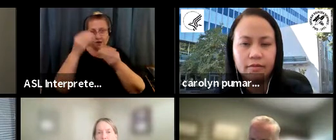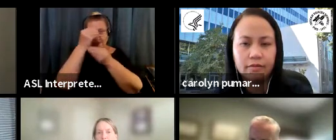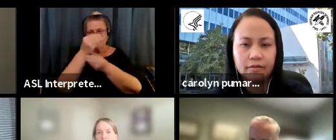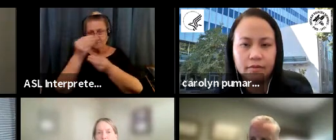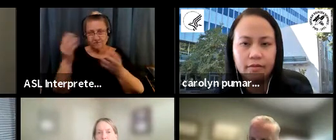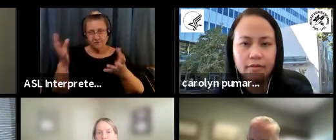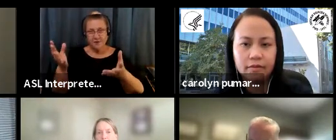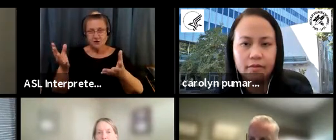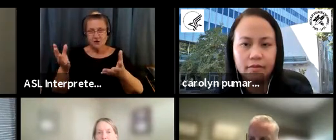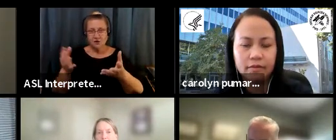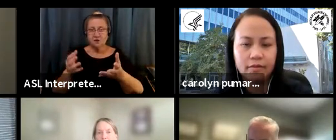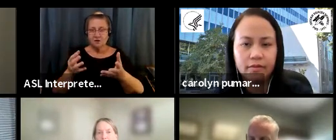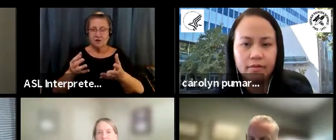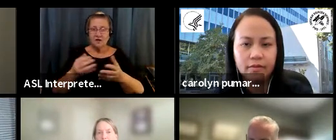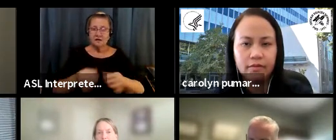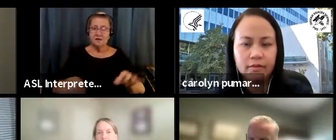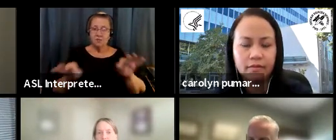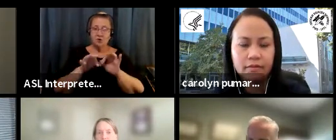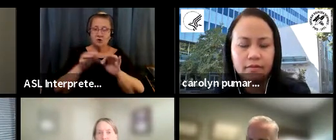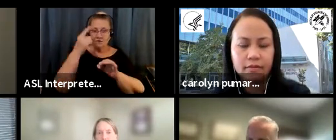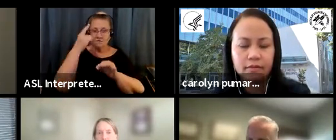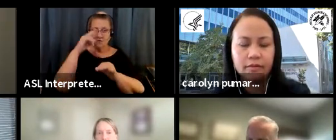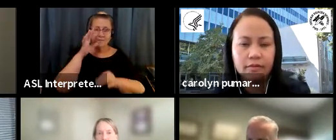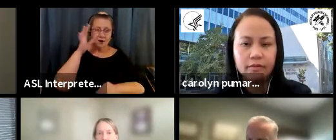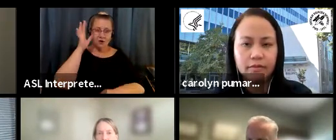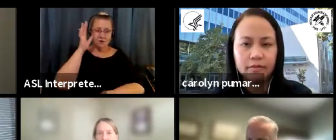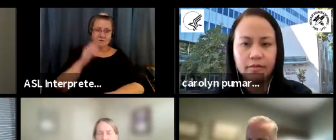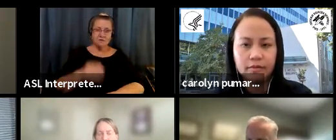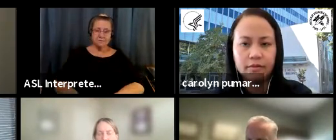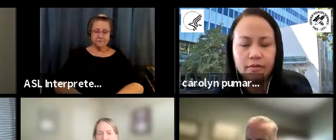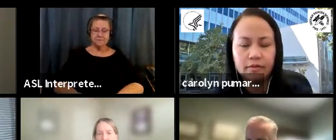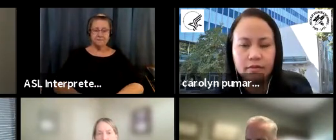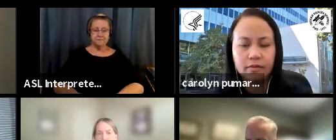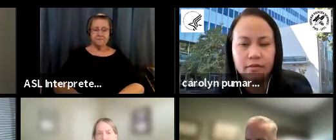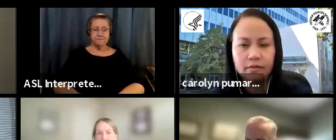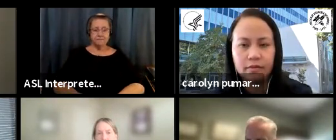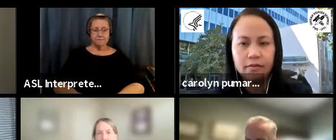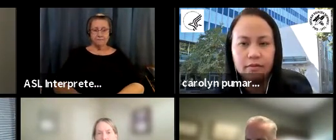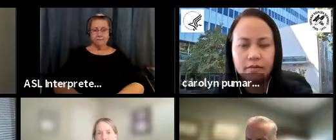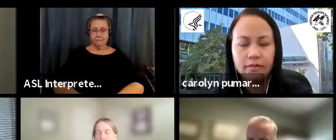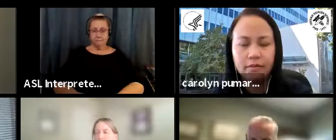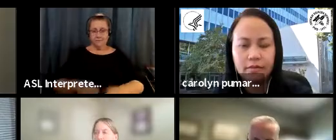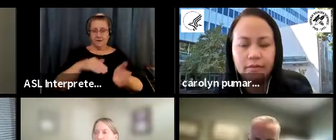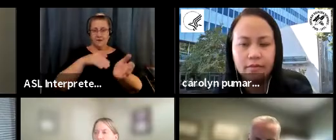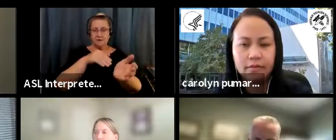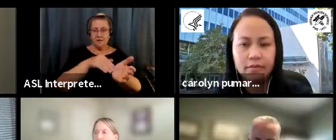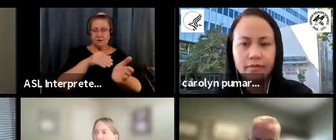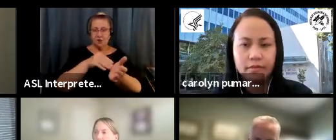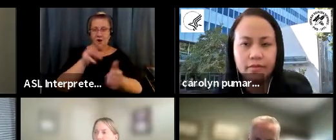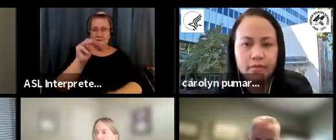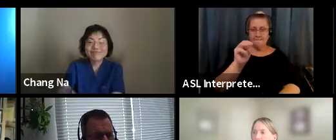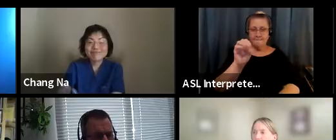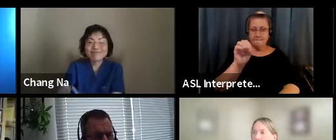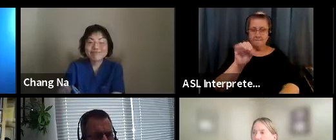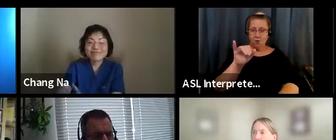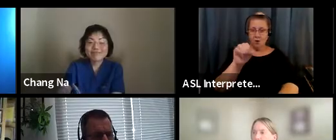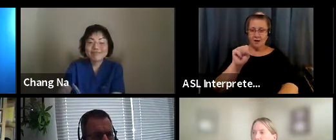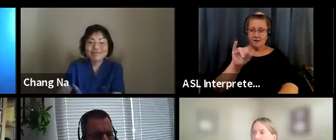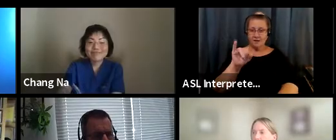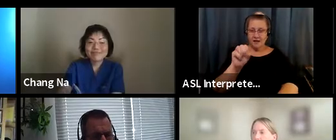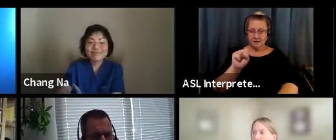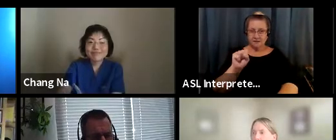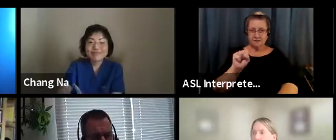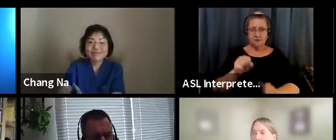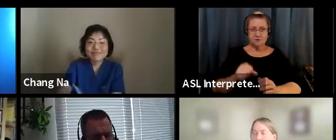good decisions is a priority. Thank you. Thank you, Carol. Let's go on to Dr. Moises Barron, representing the